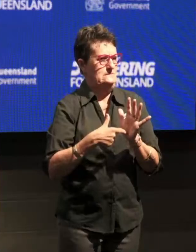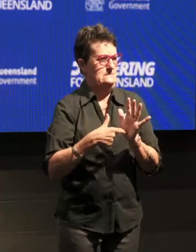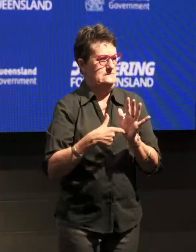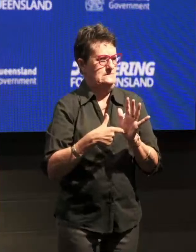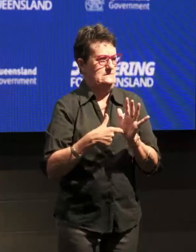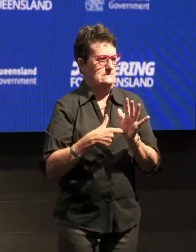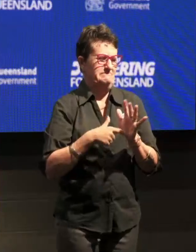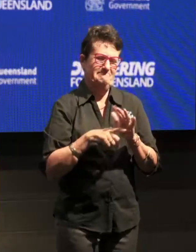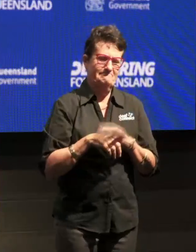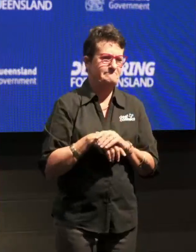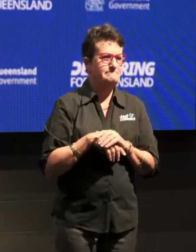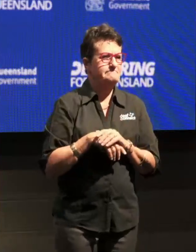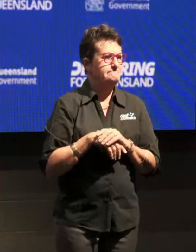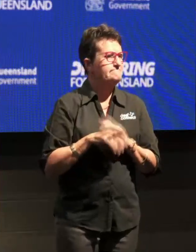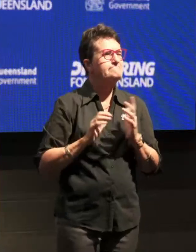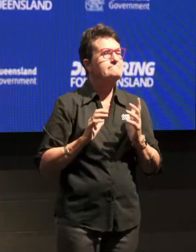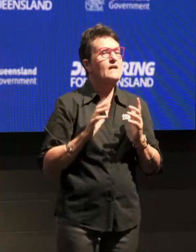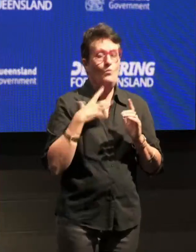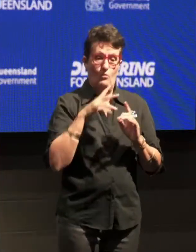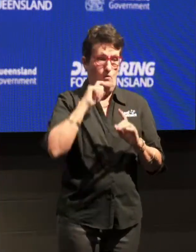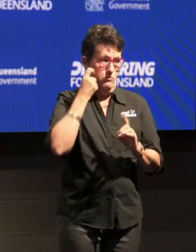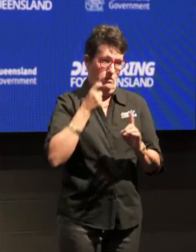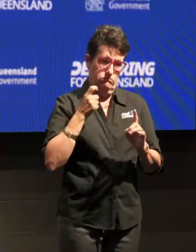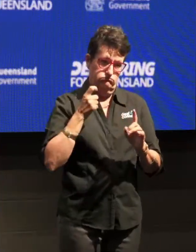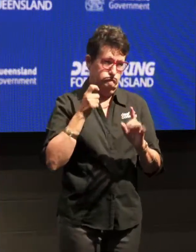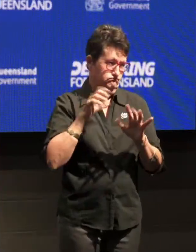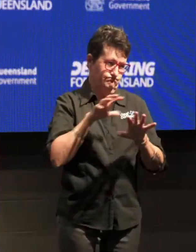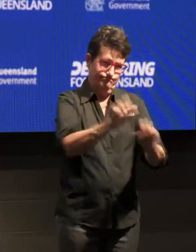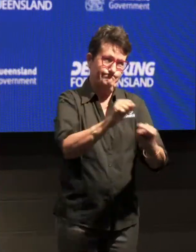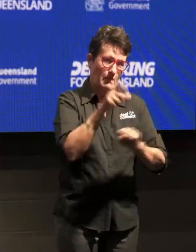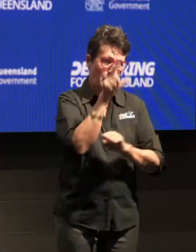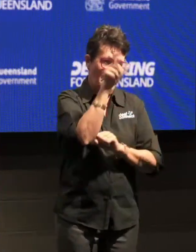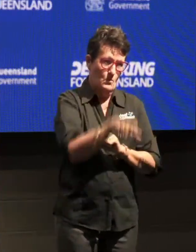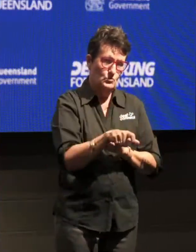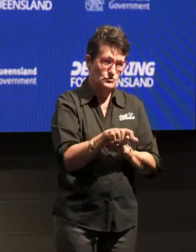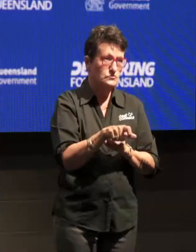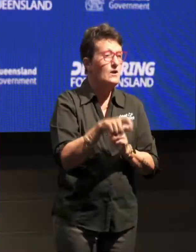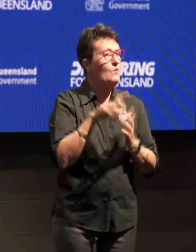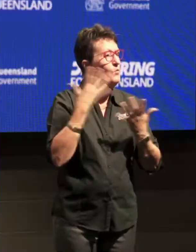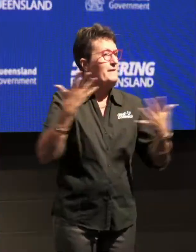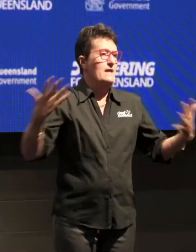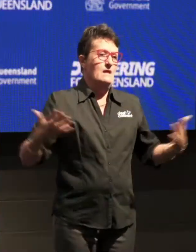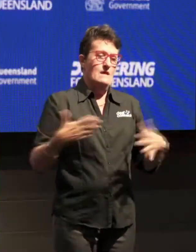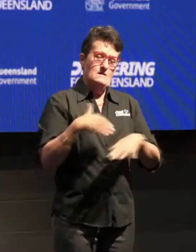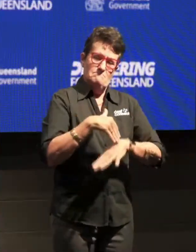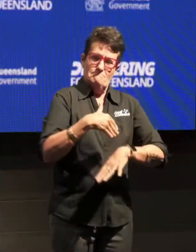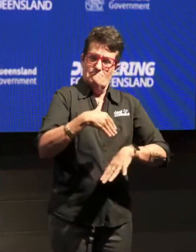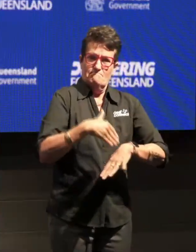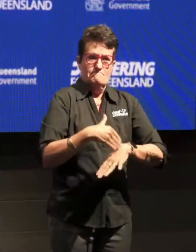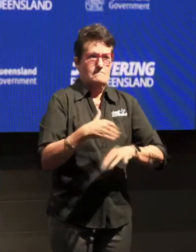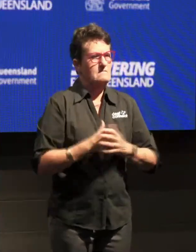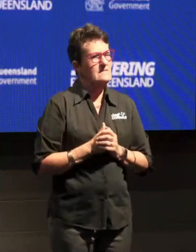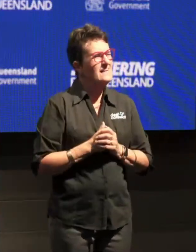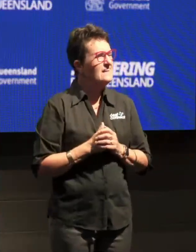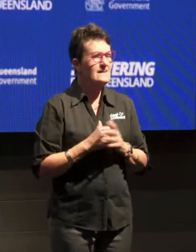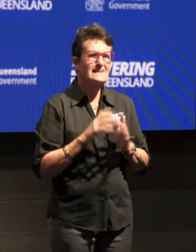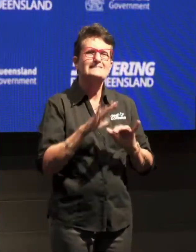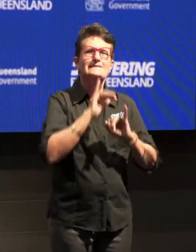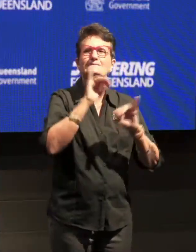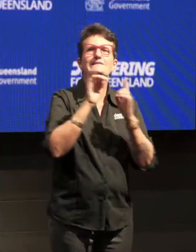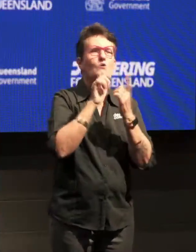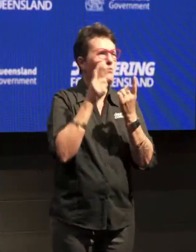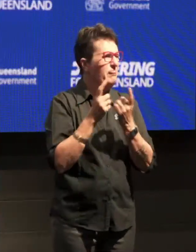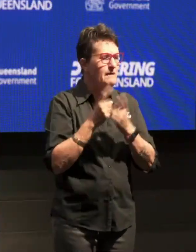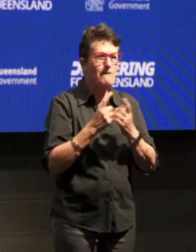that we throw the book at this individual when they are caught, because it's a pretty low act at any time,